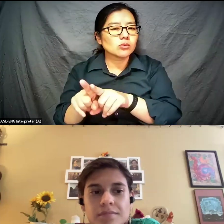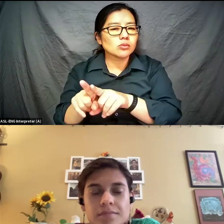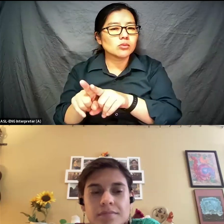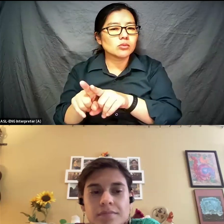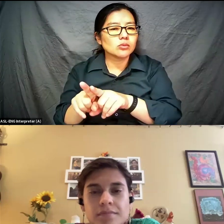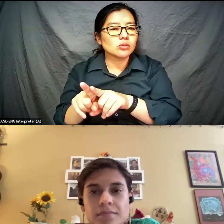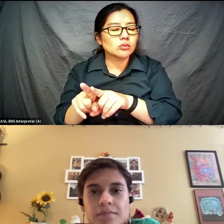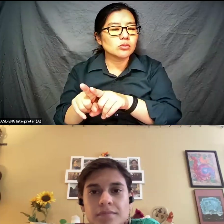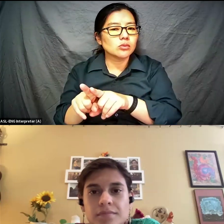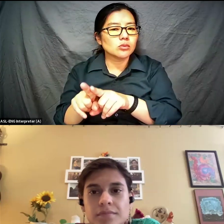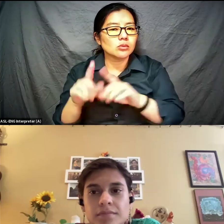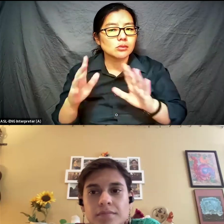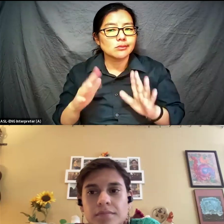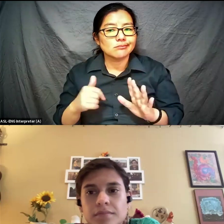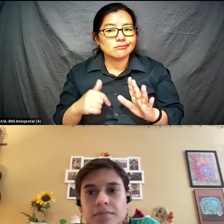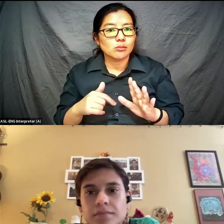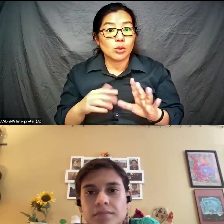I'll pass it to Hedge.